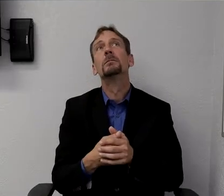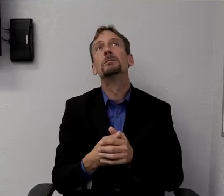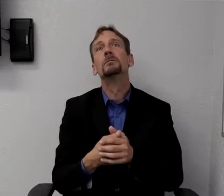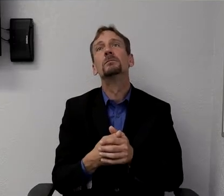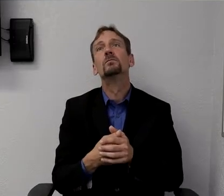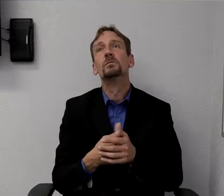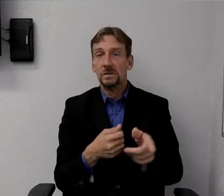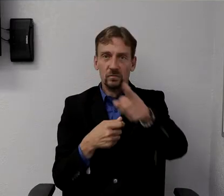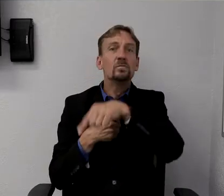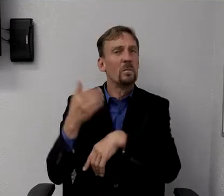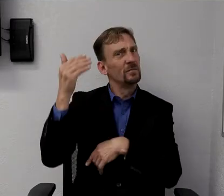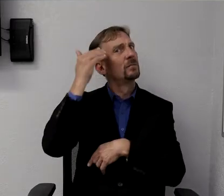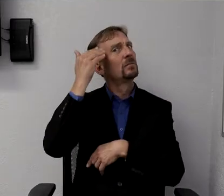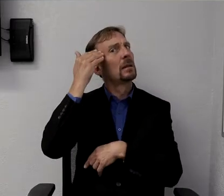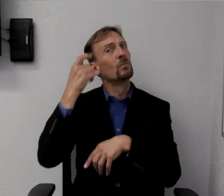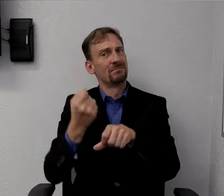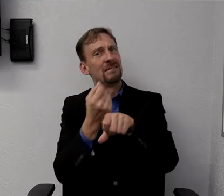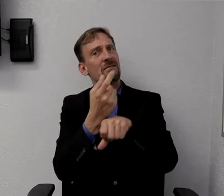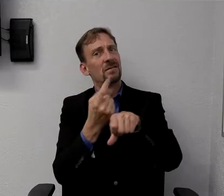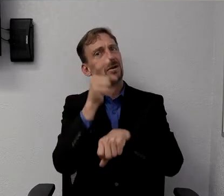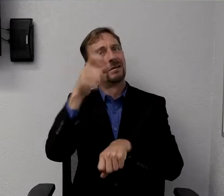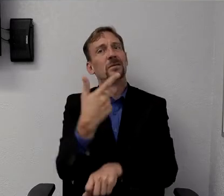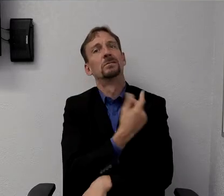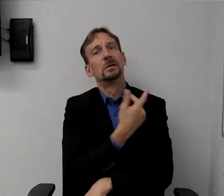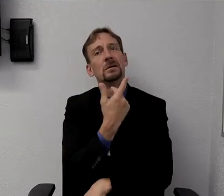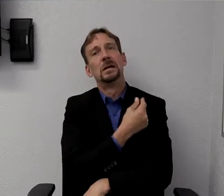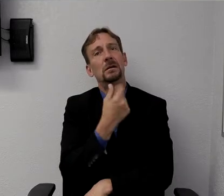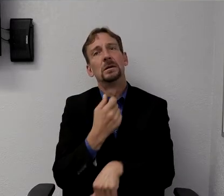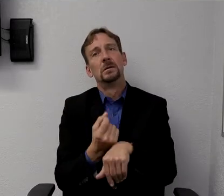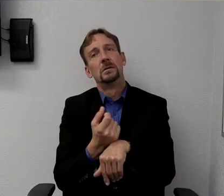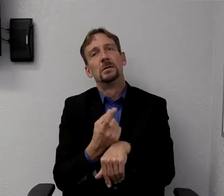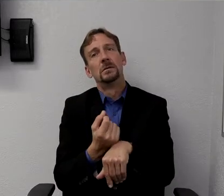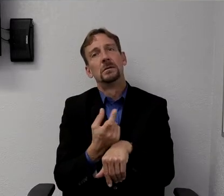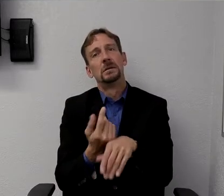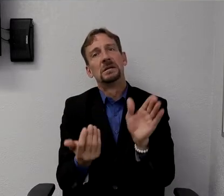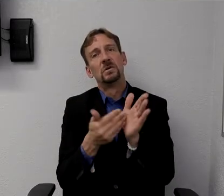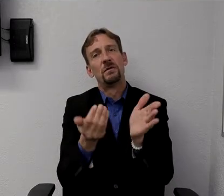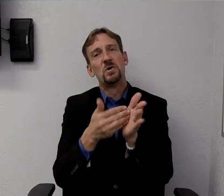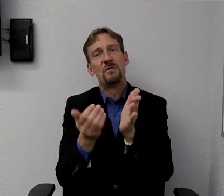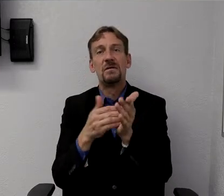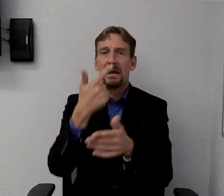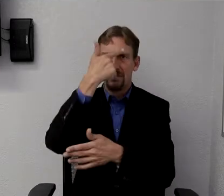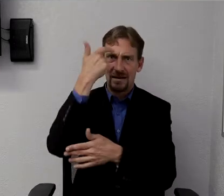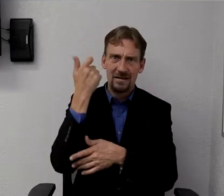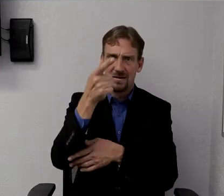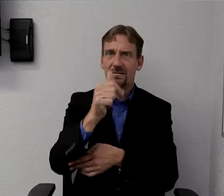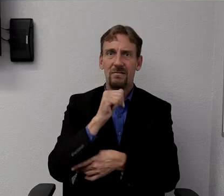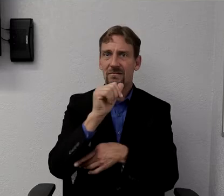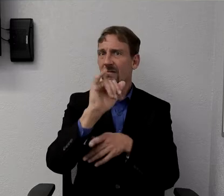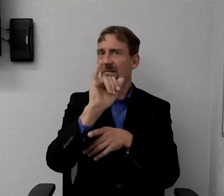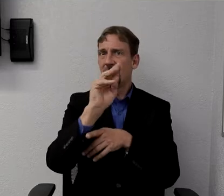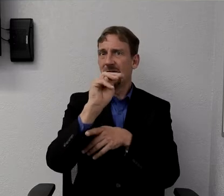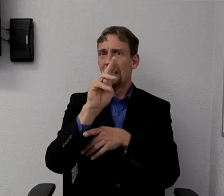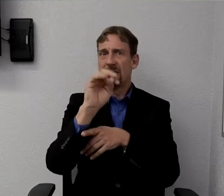But you do know that every year we have to get vaccinated over and over again. Each year we get vaccinated because you're not immune. Once you